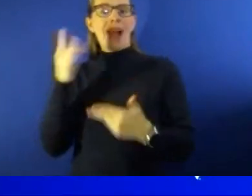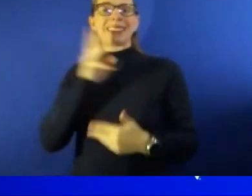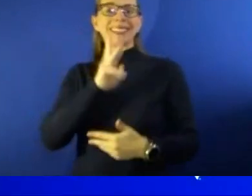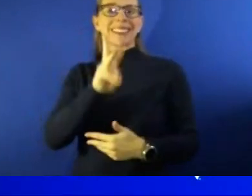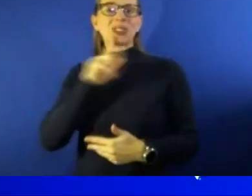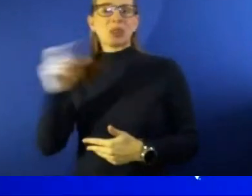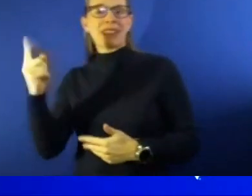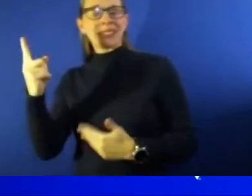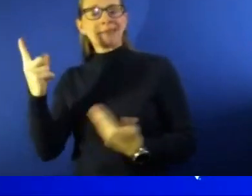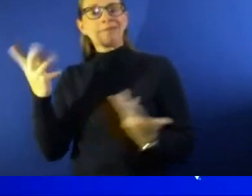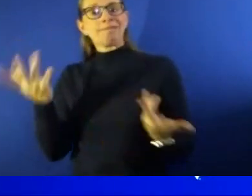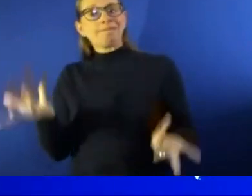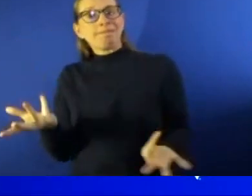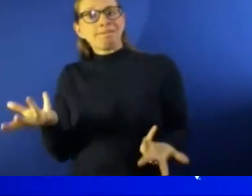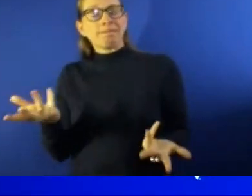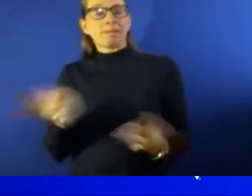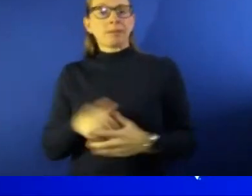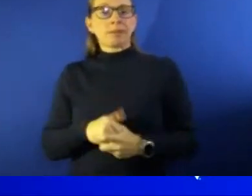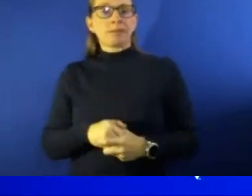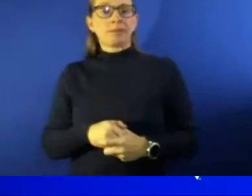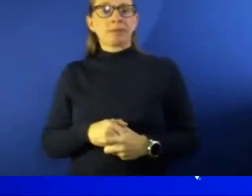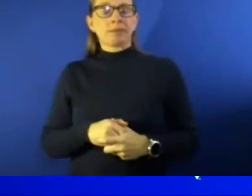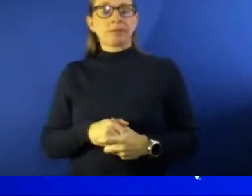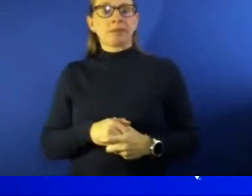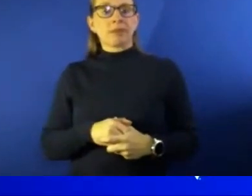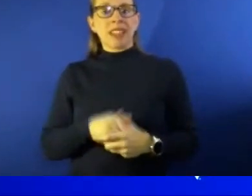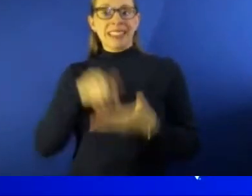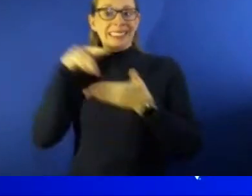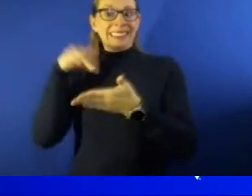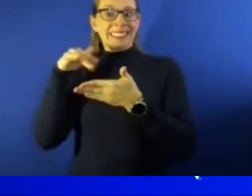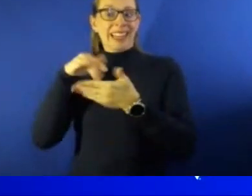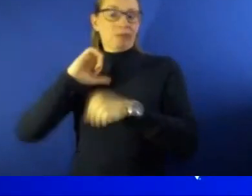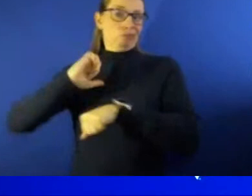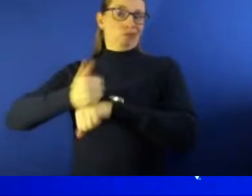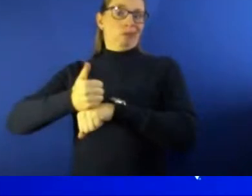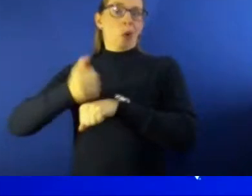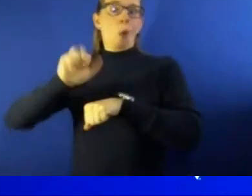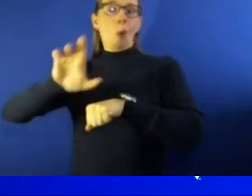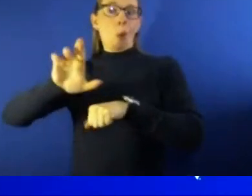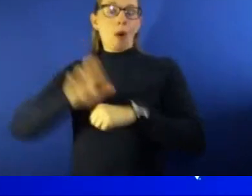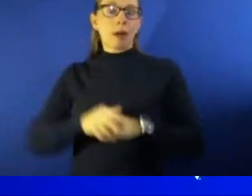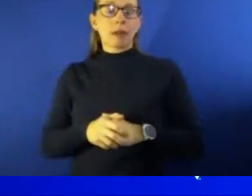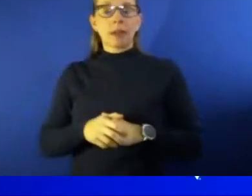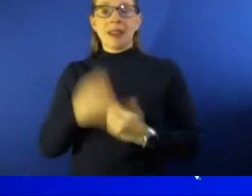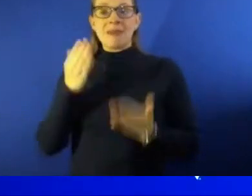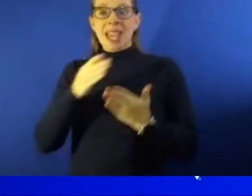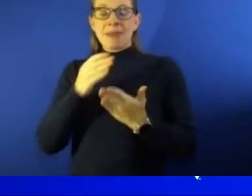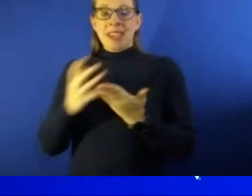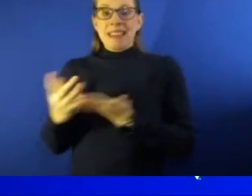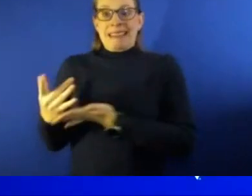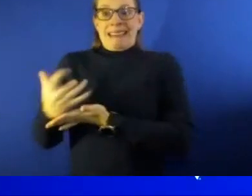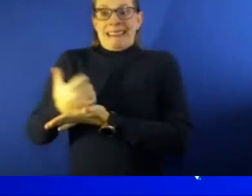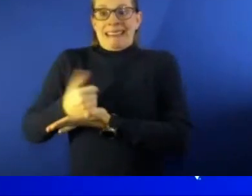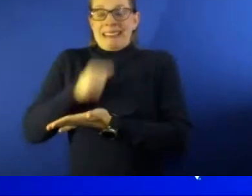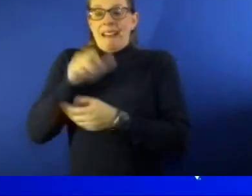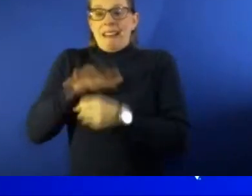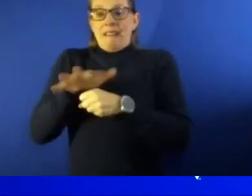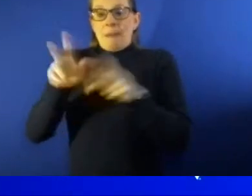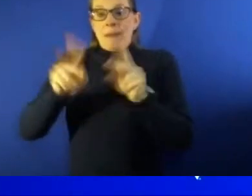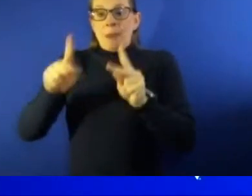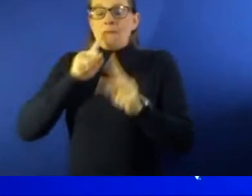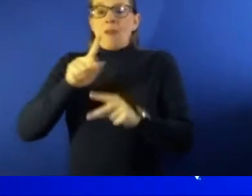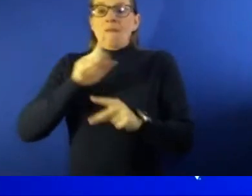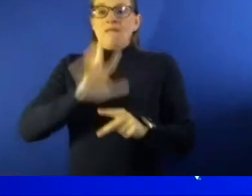5 to 11? That is probably how the study was drawn up, or they maybe didn't get enough people in that 5-year age group. Is that